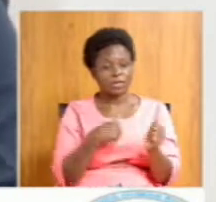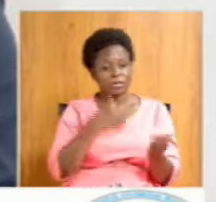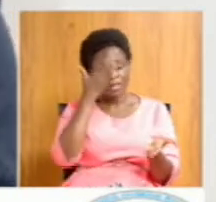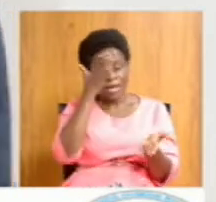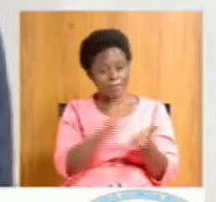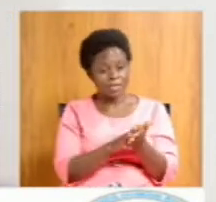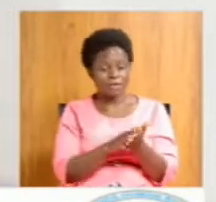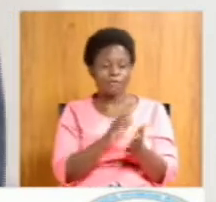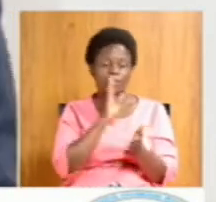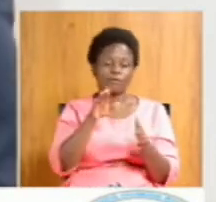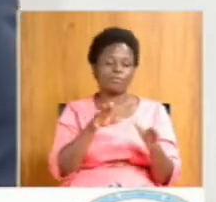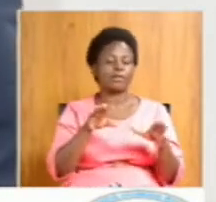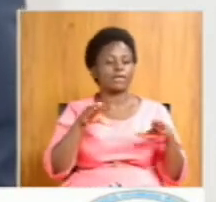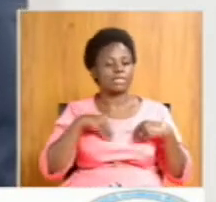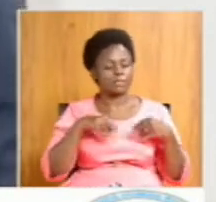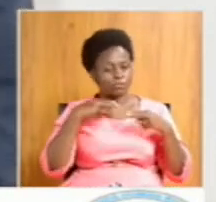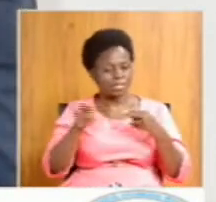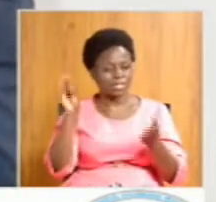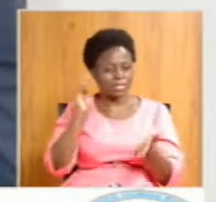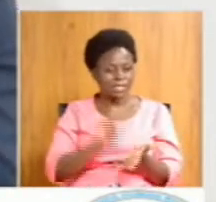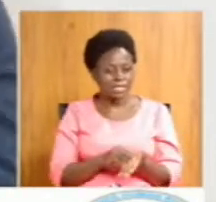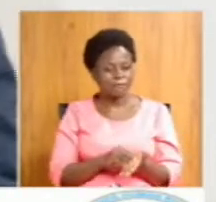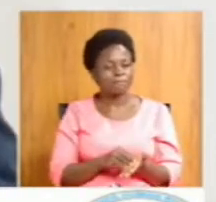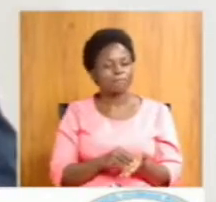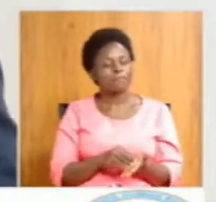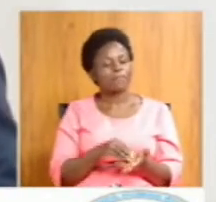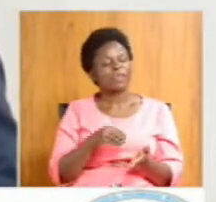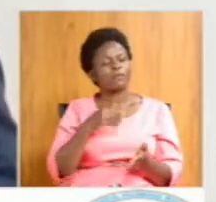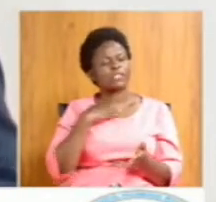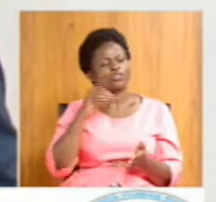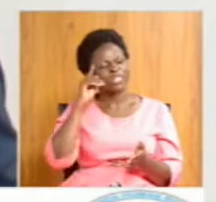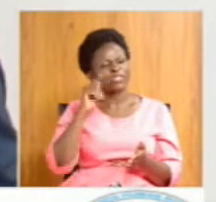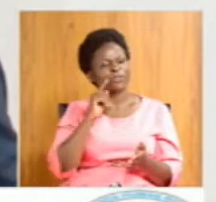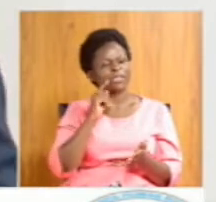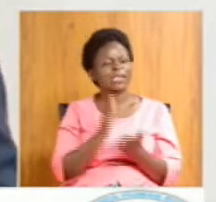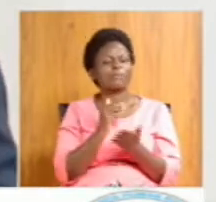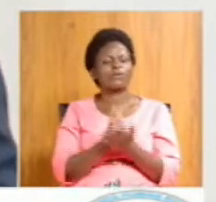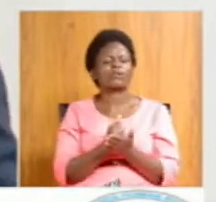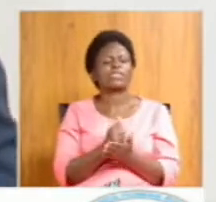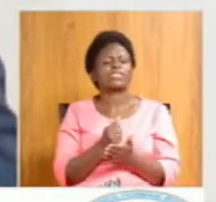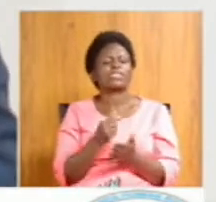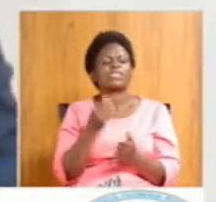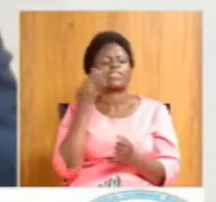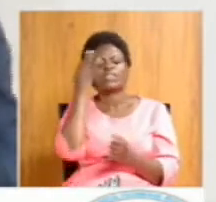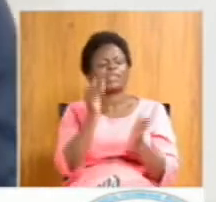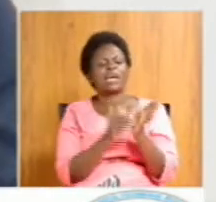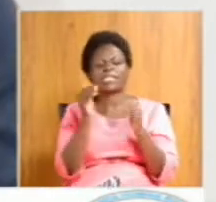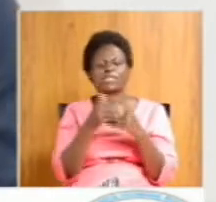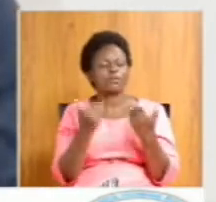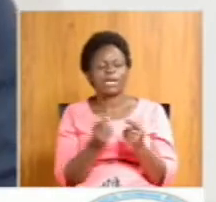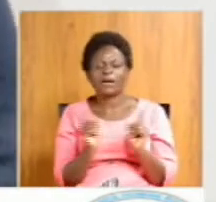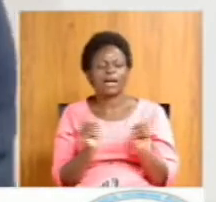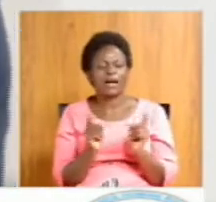believe they will be allowed to resume operations. So I don't want Ugandans to assume that merely because Facebook is not accessible at the